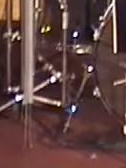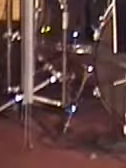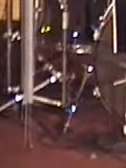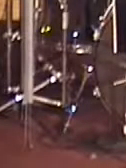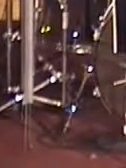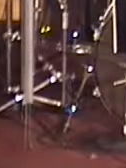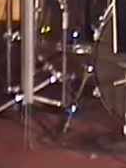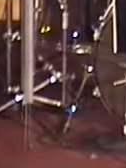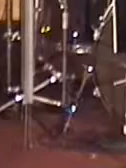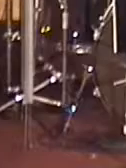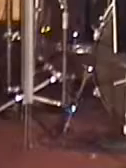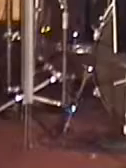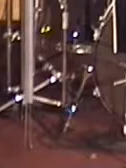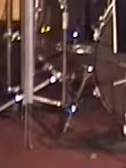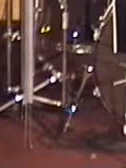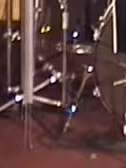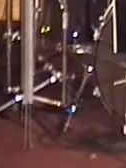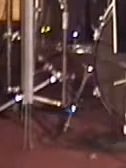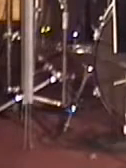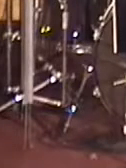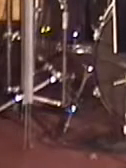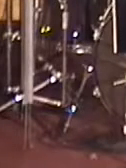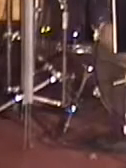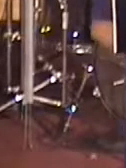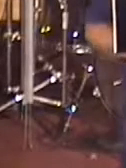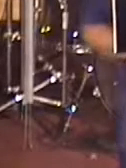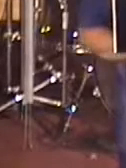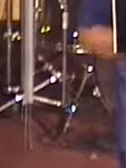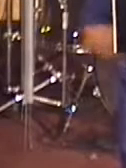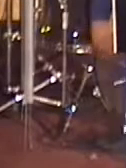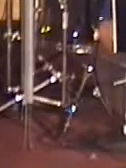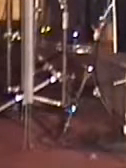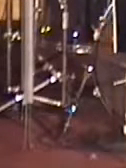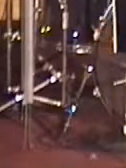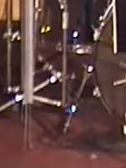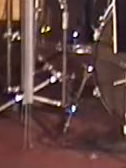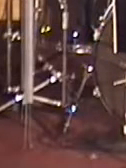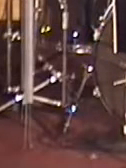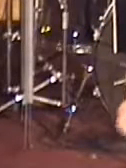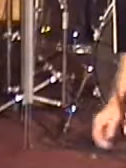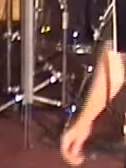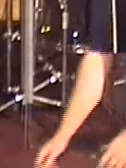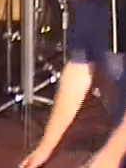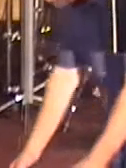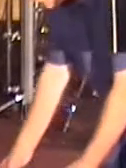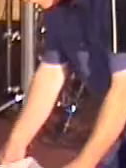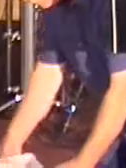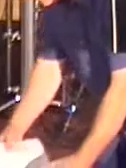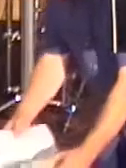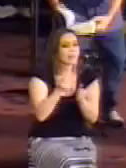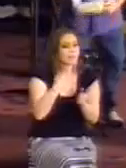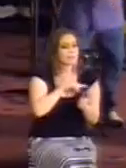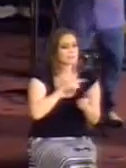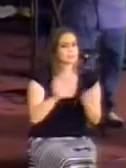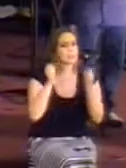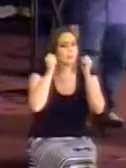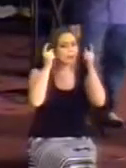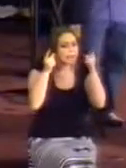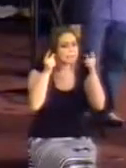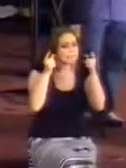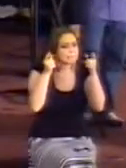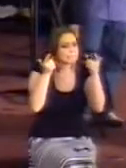attention. Or in the morning when we first wake up, he wants to be there. I don't think there's a better passage in Scripture that